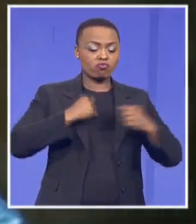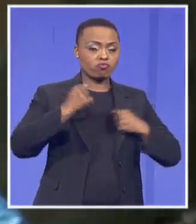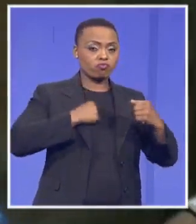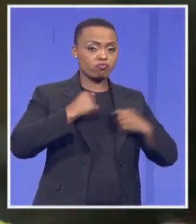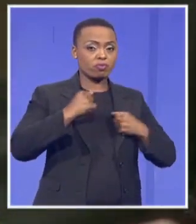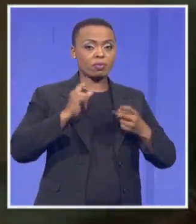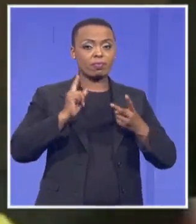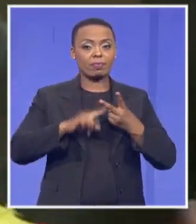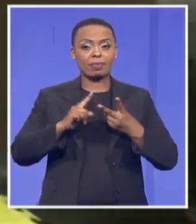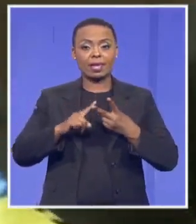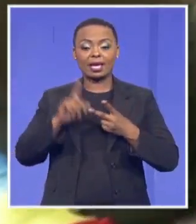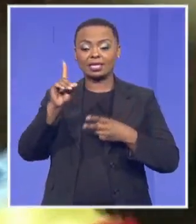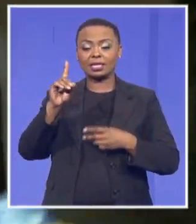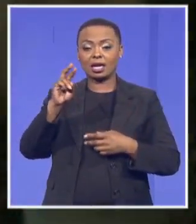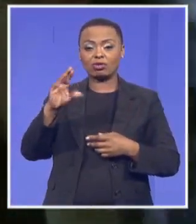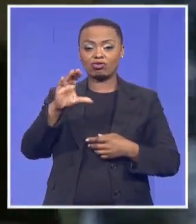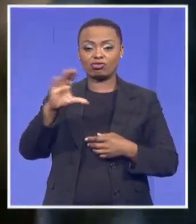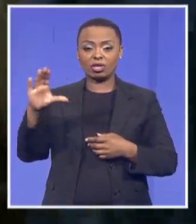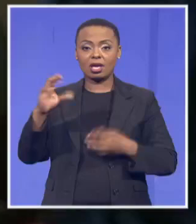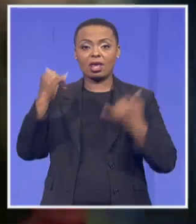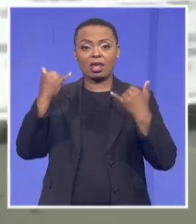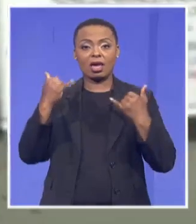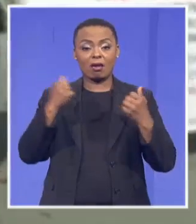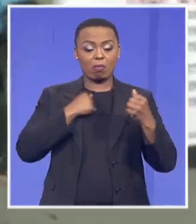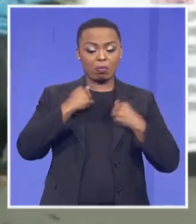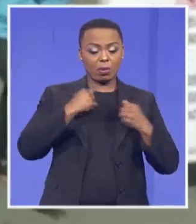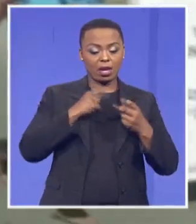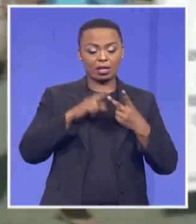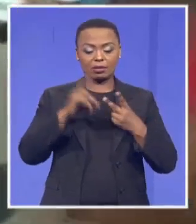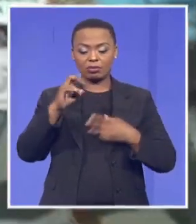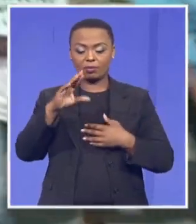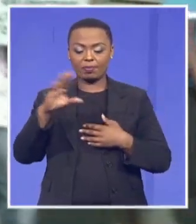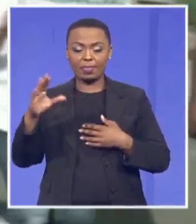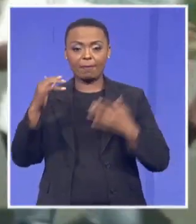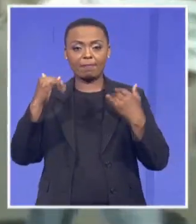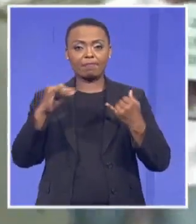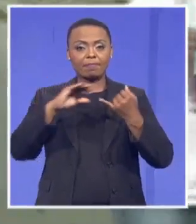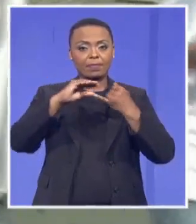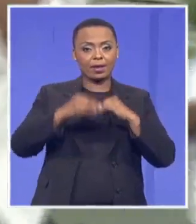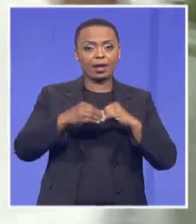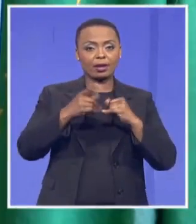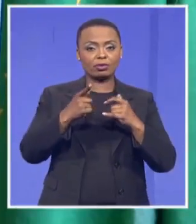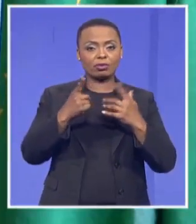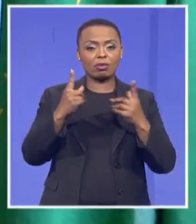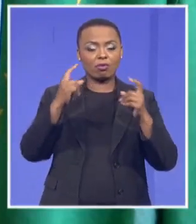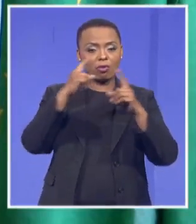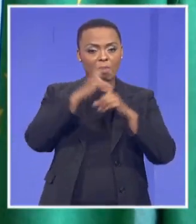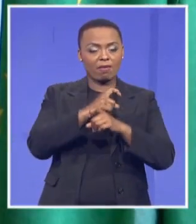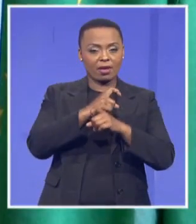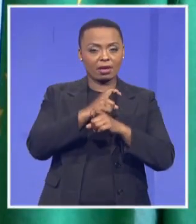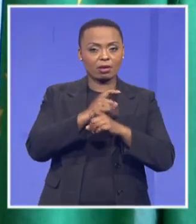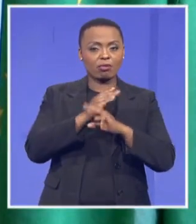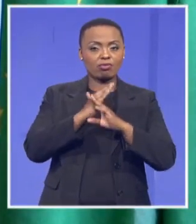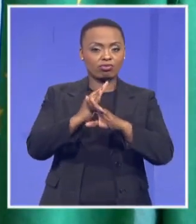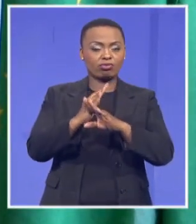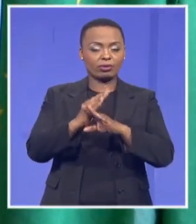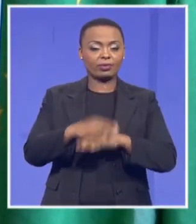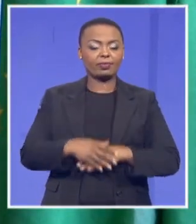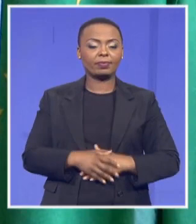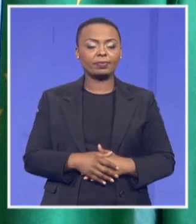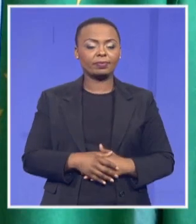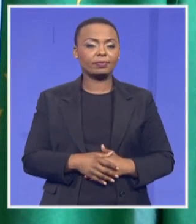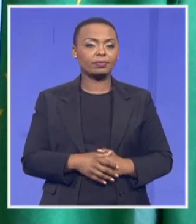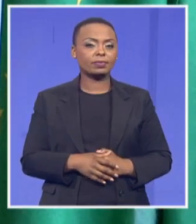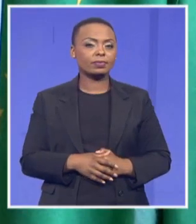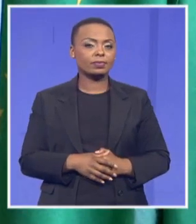DRC has brought fears that the Great Lakes region will slide into a protracted conflict. The only thing is to make